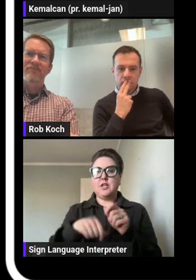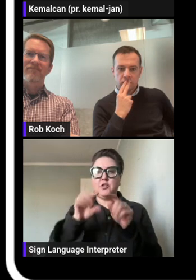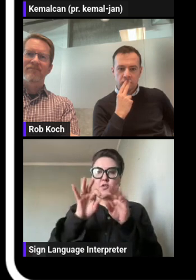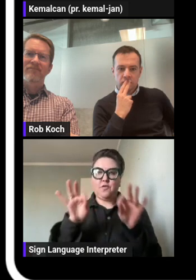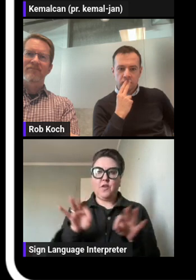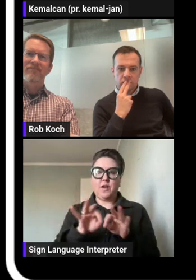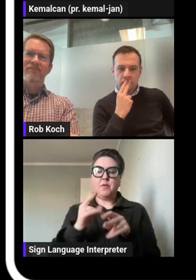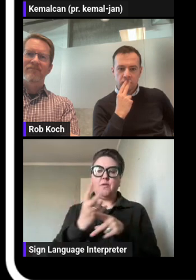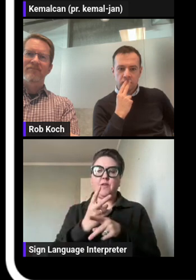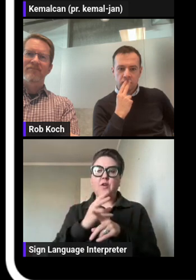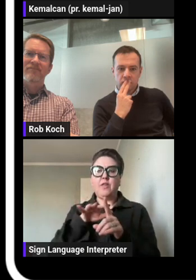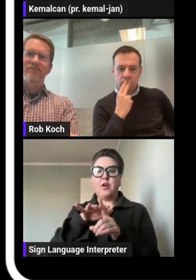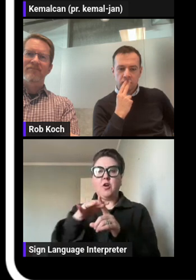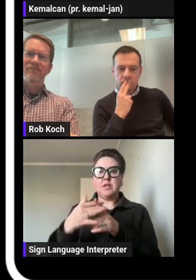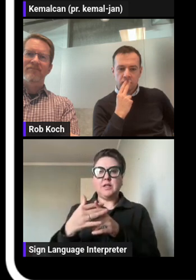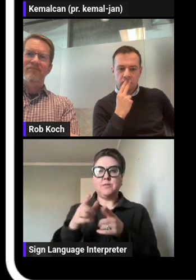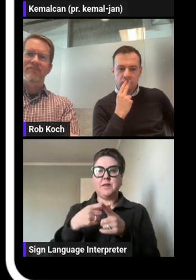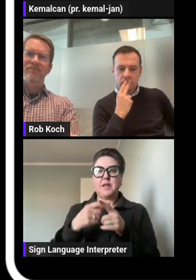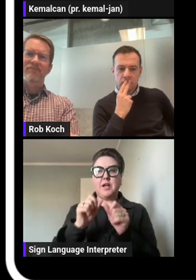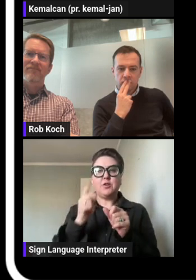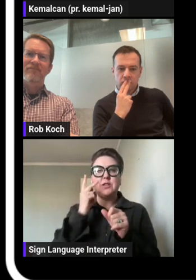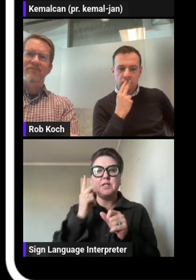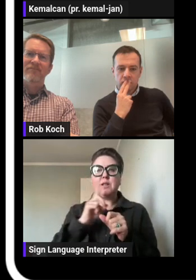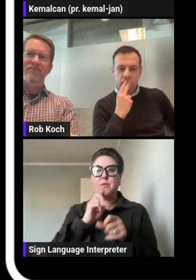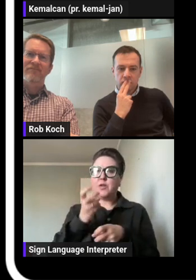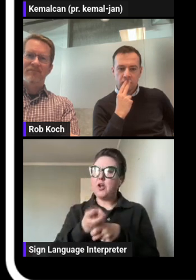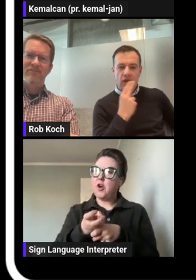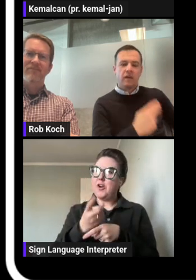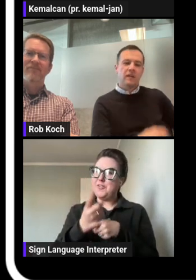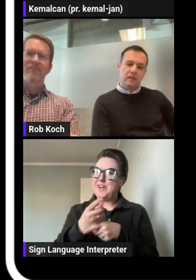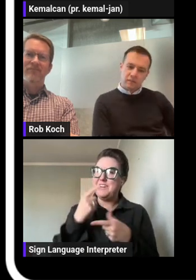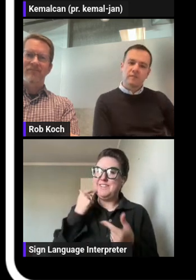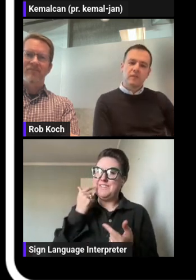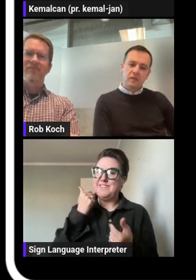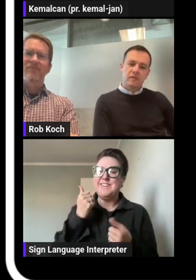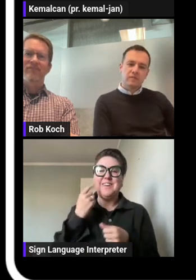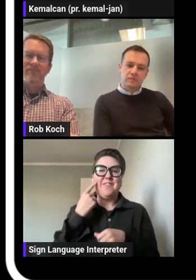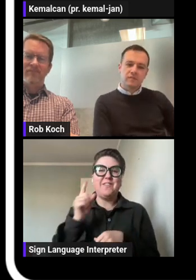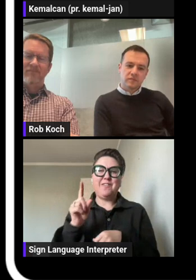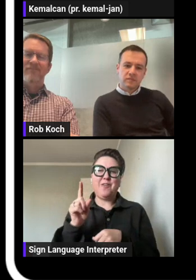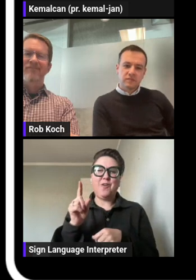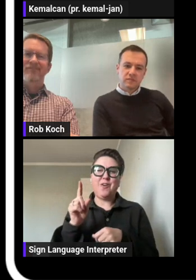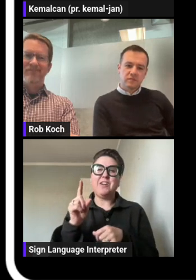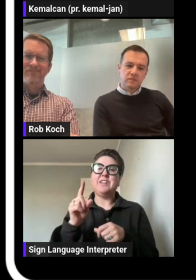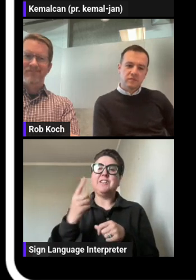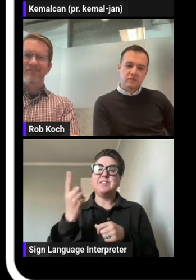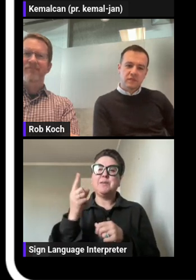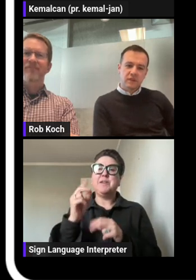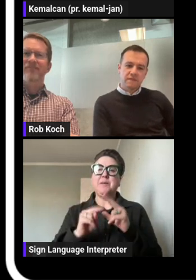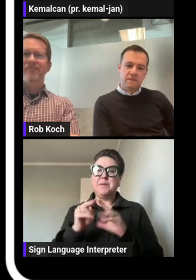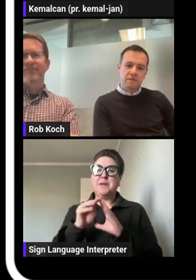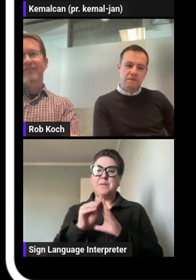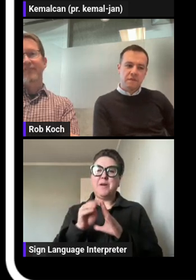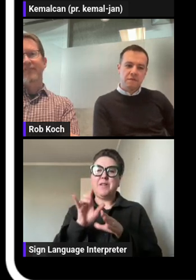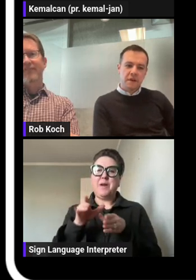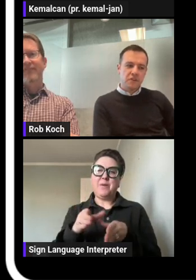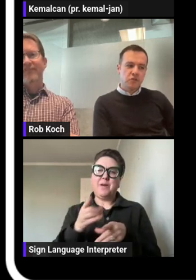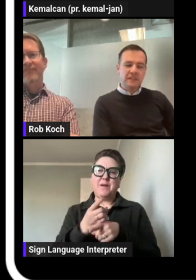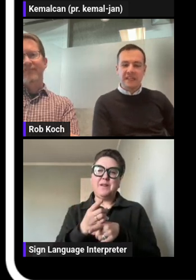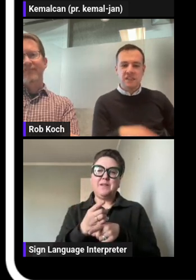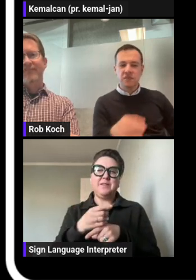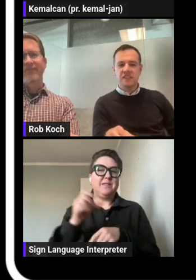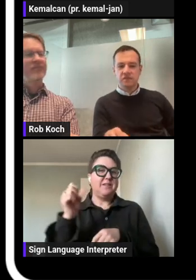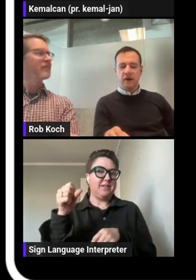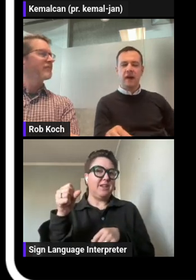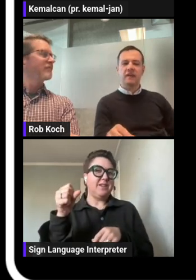out the context. But I could see how that'd be really, really hard for Sign to build a model like that, right? So very